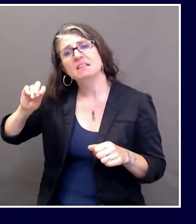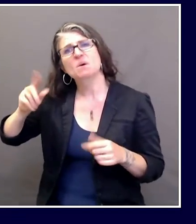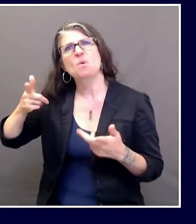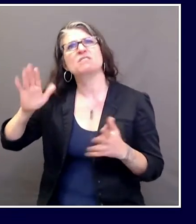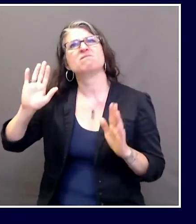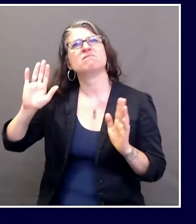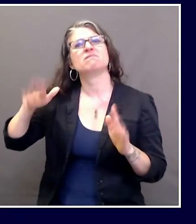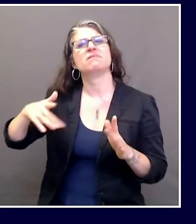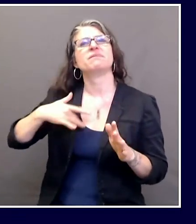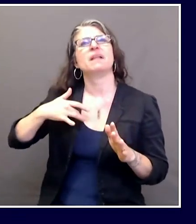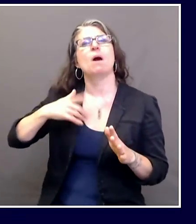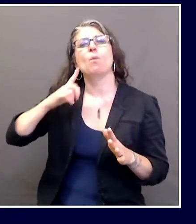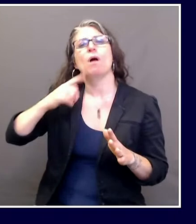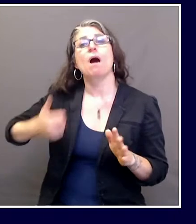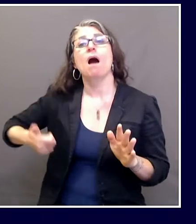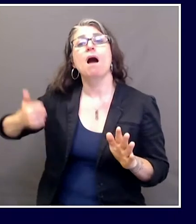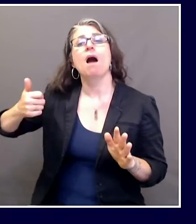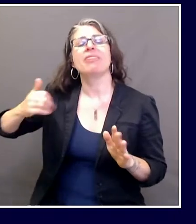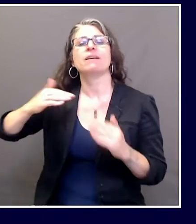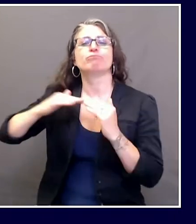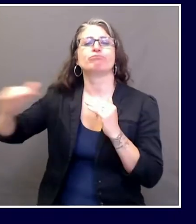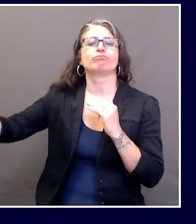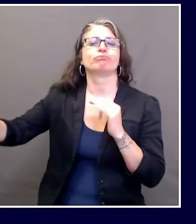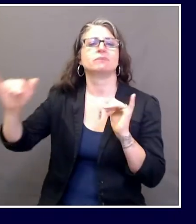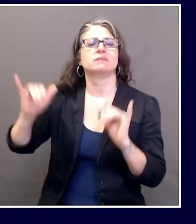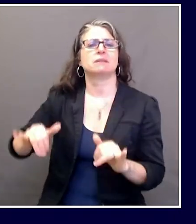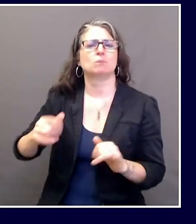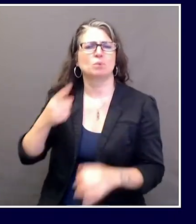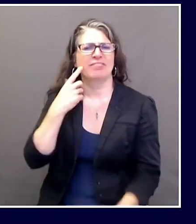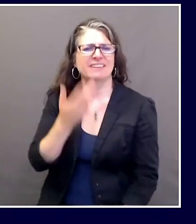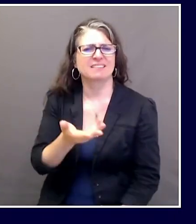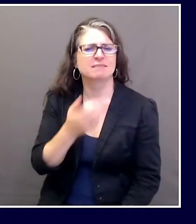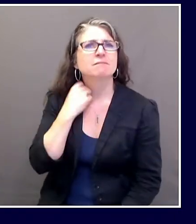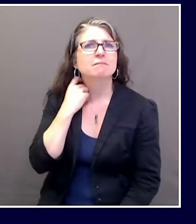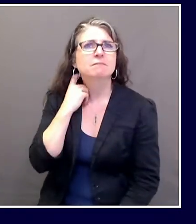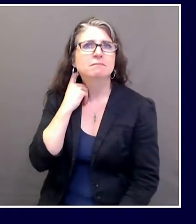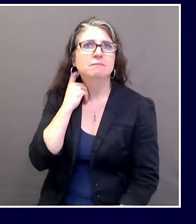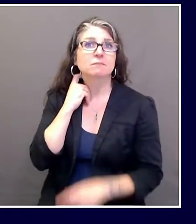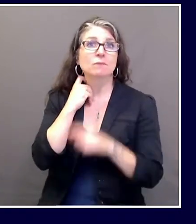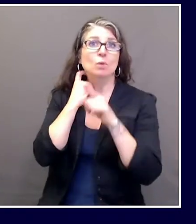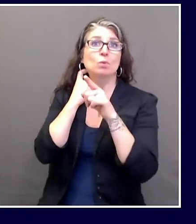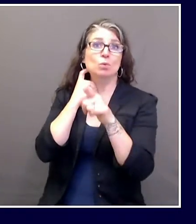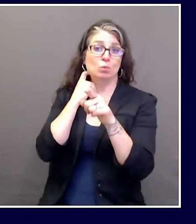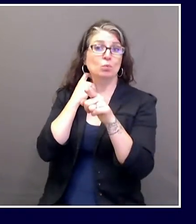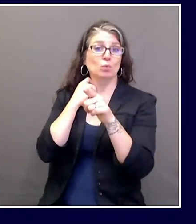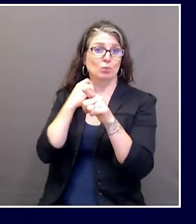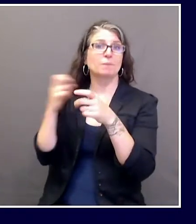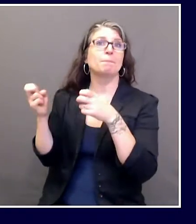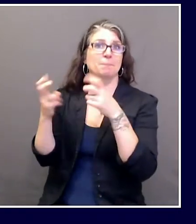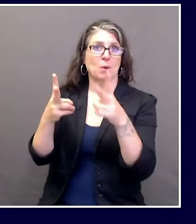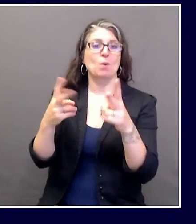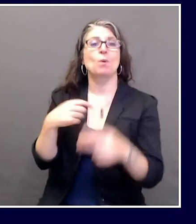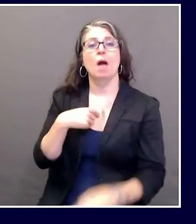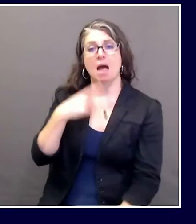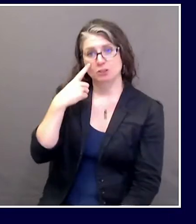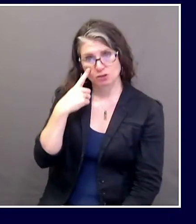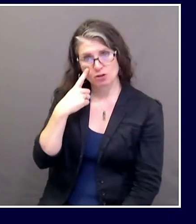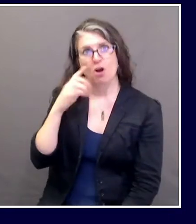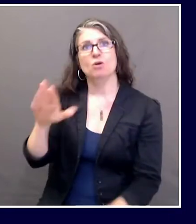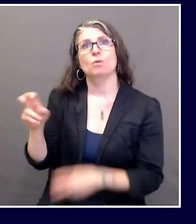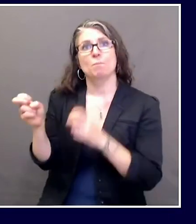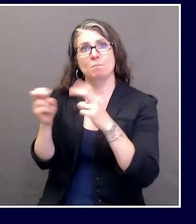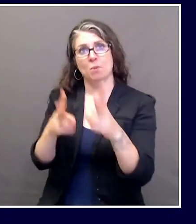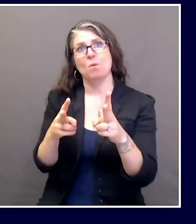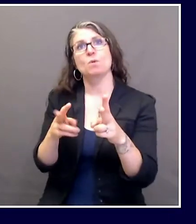took a look at the post that you put up and ran it against my own numbers, and I agree with you. I think your analysis is correct. We